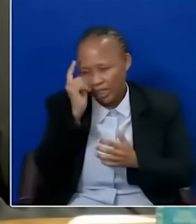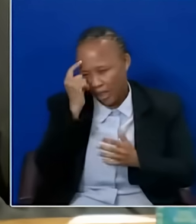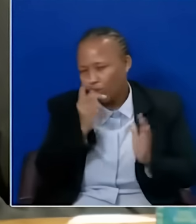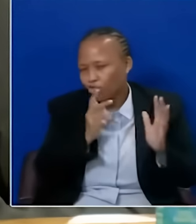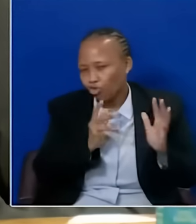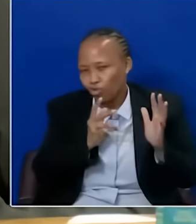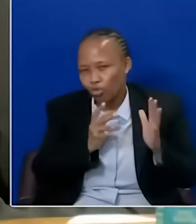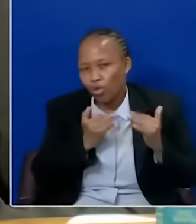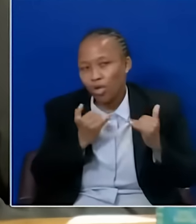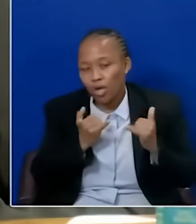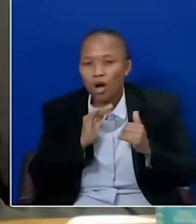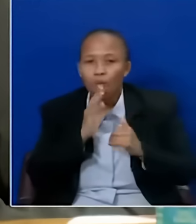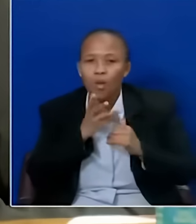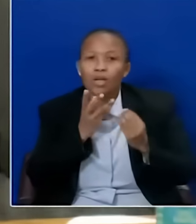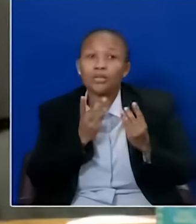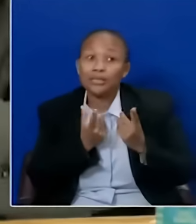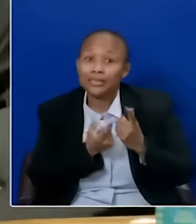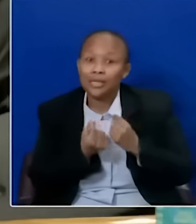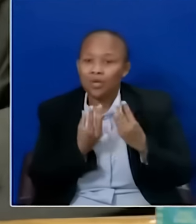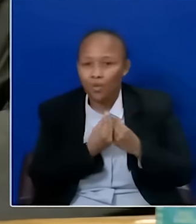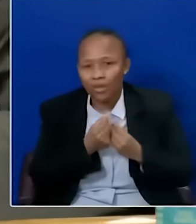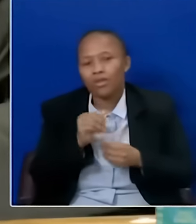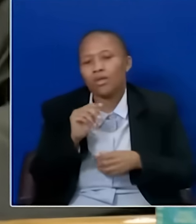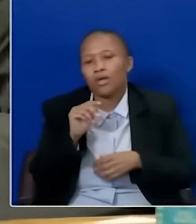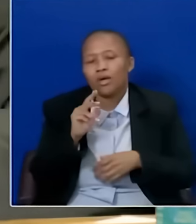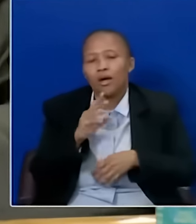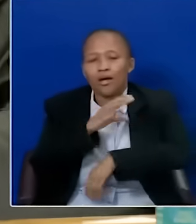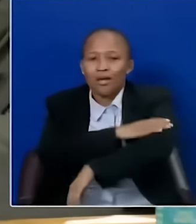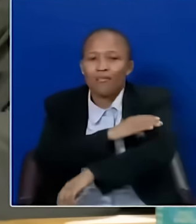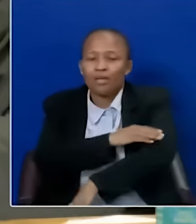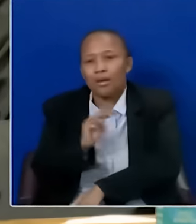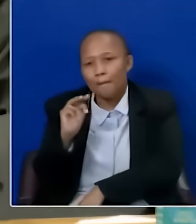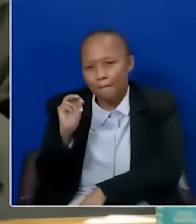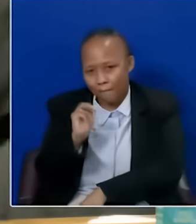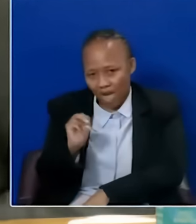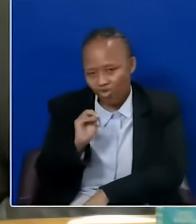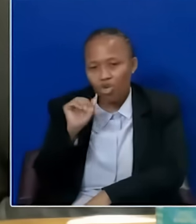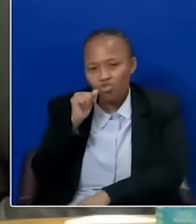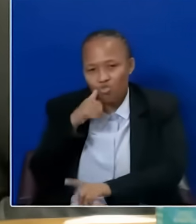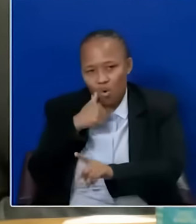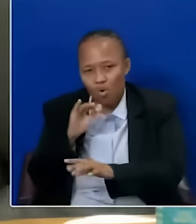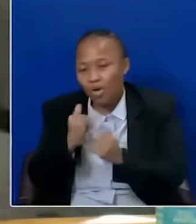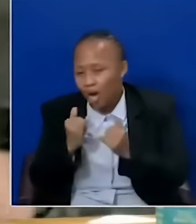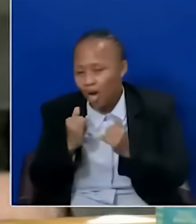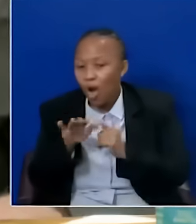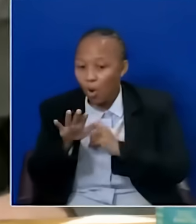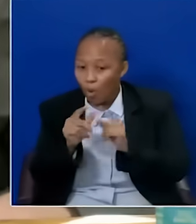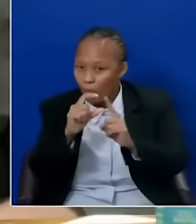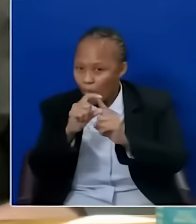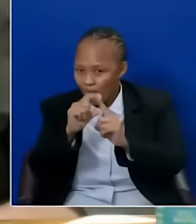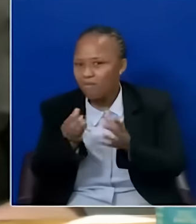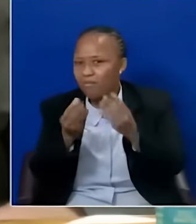Captain Mkachwa tomorrow. These bullets were bullets picked up on the crime scene. They weren't recovered from the body of the deceased.